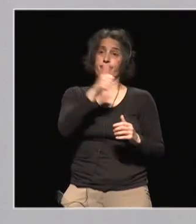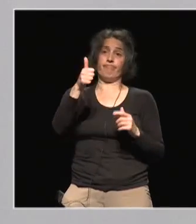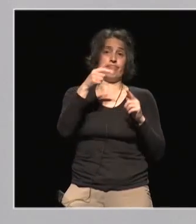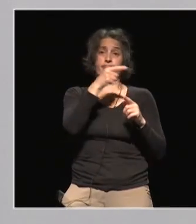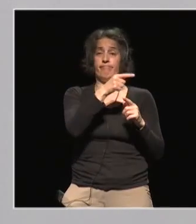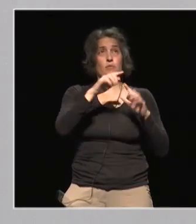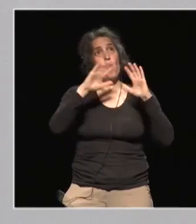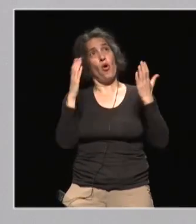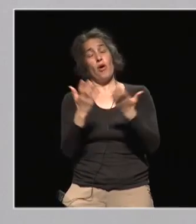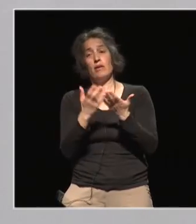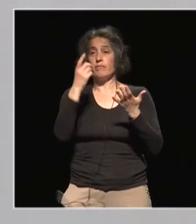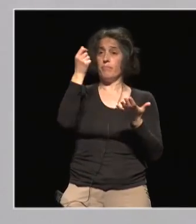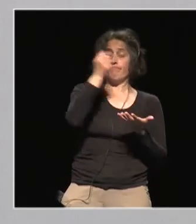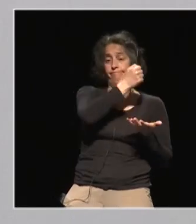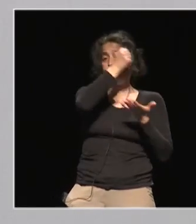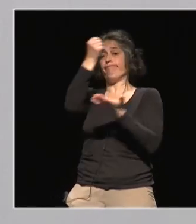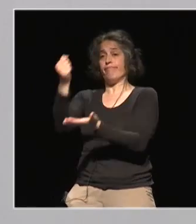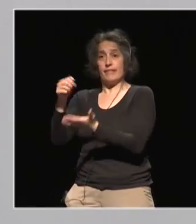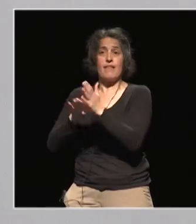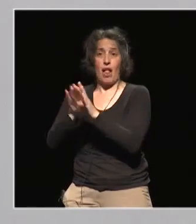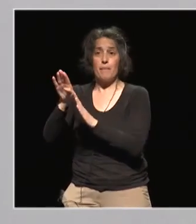continue to contain